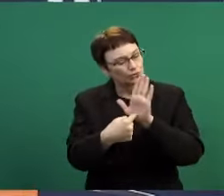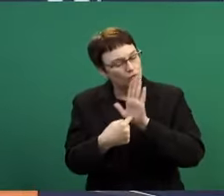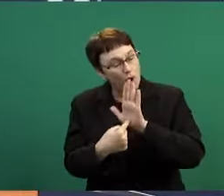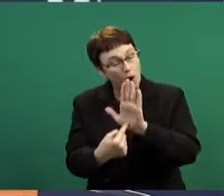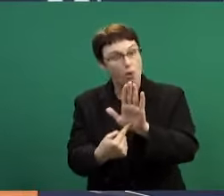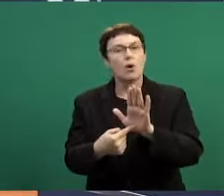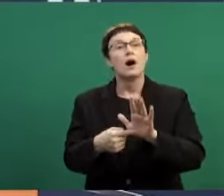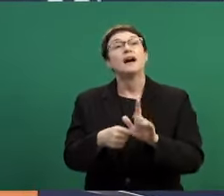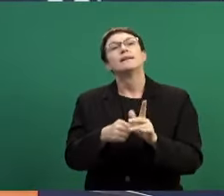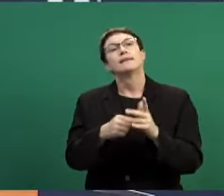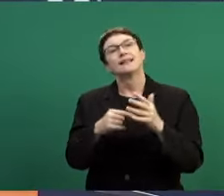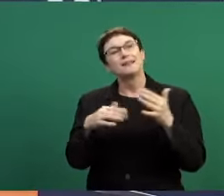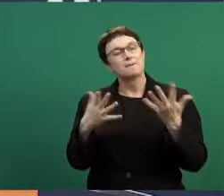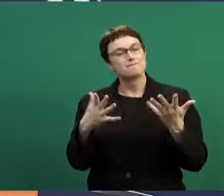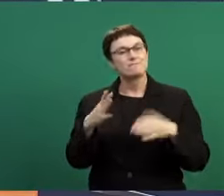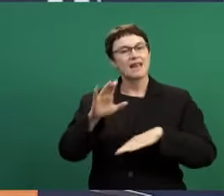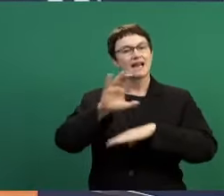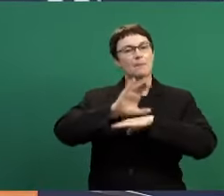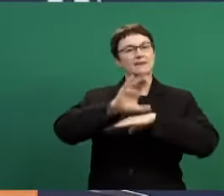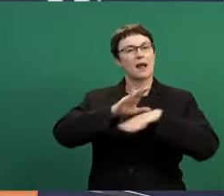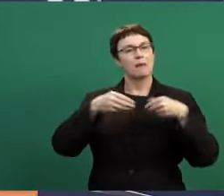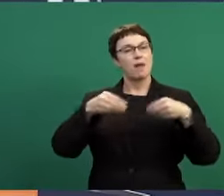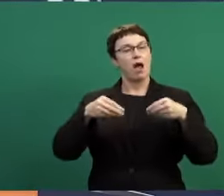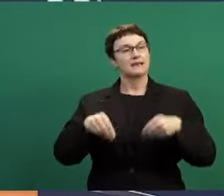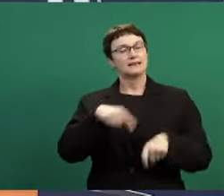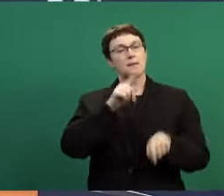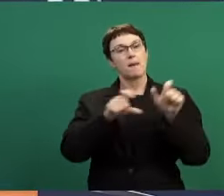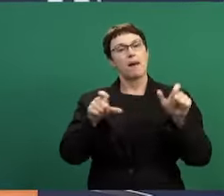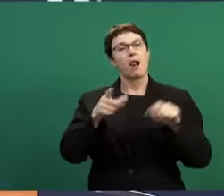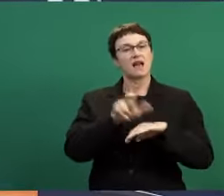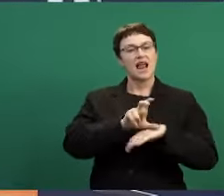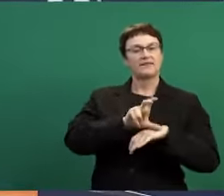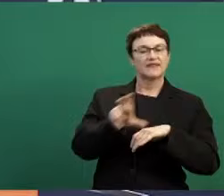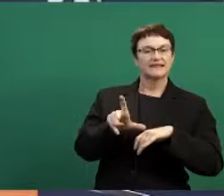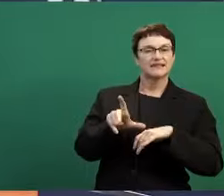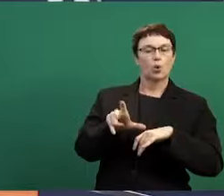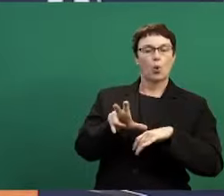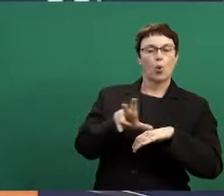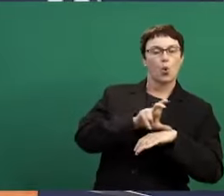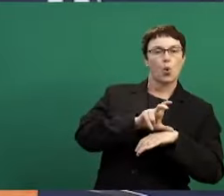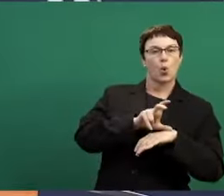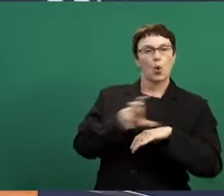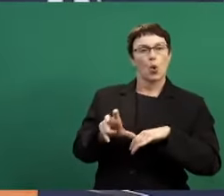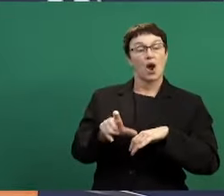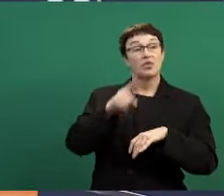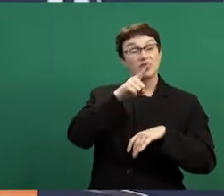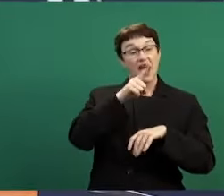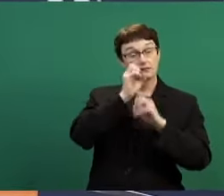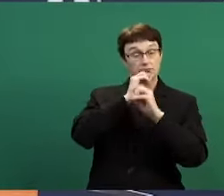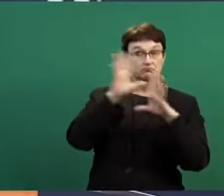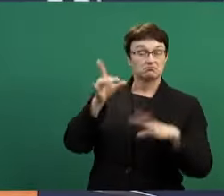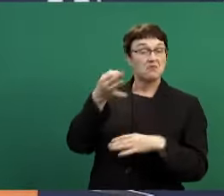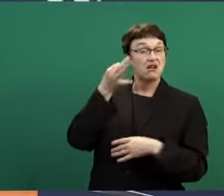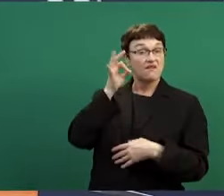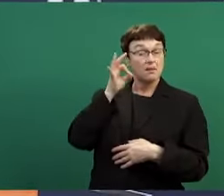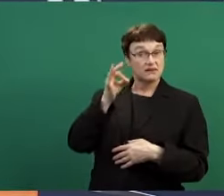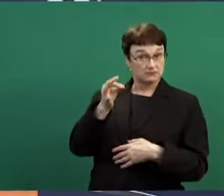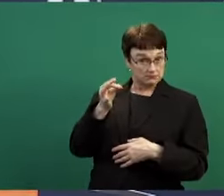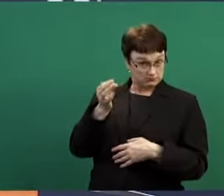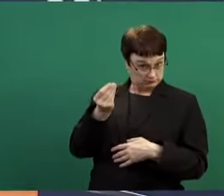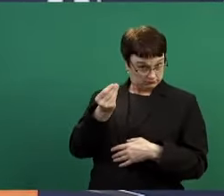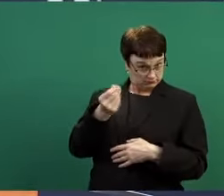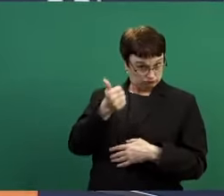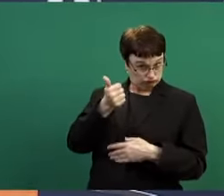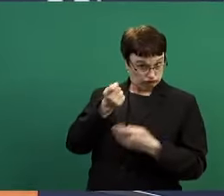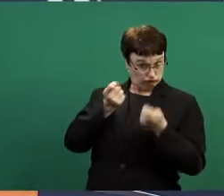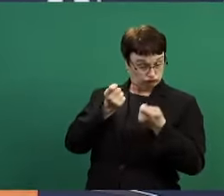in the capital markets think of the trajectory of public finances in South Africa, but